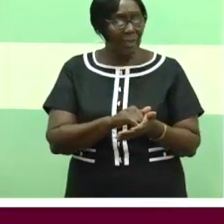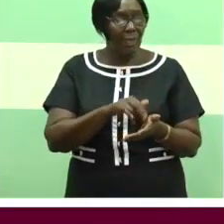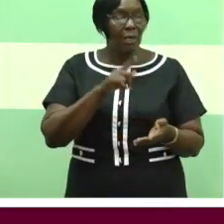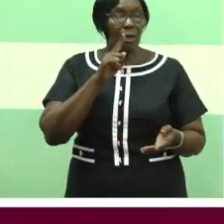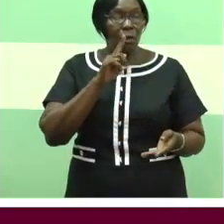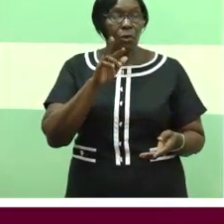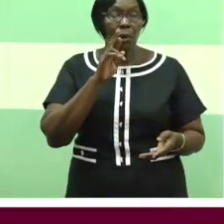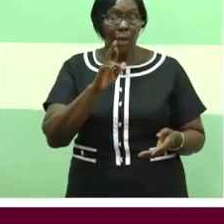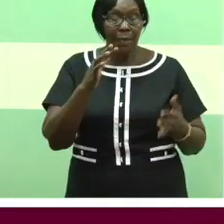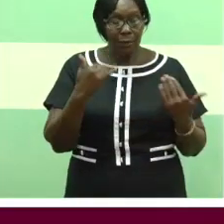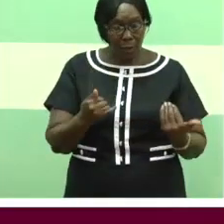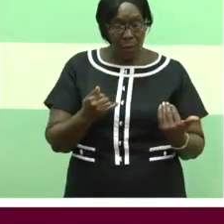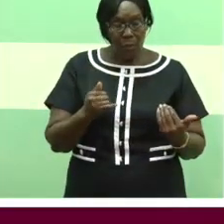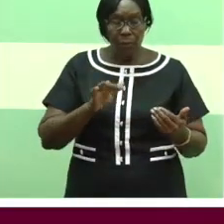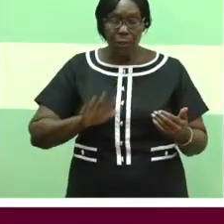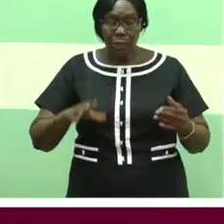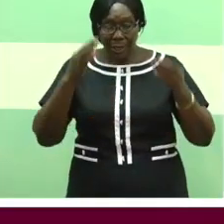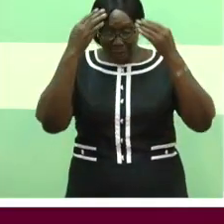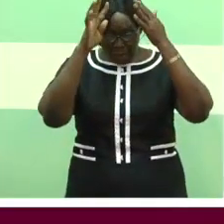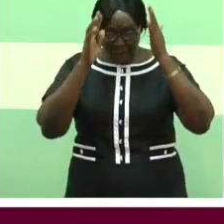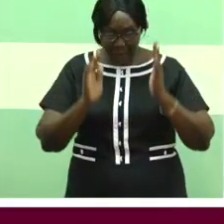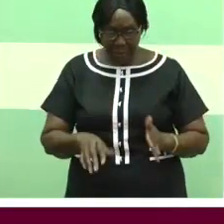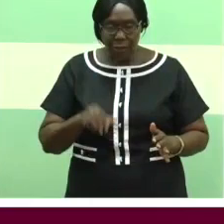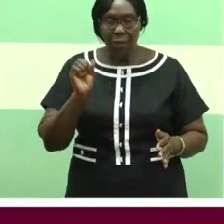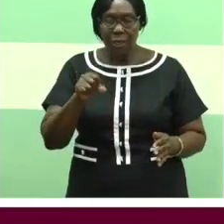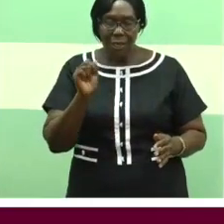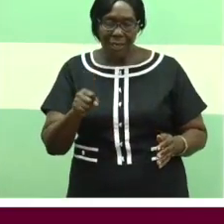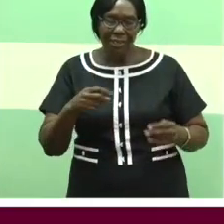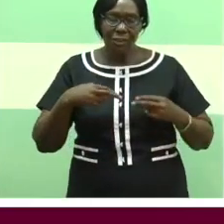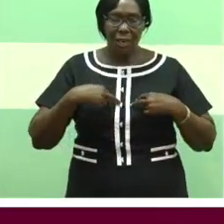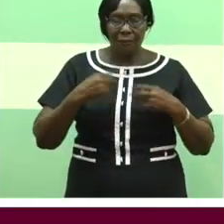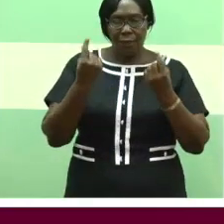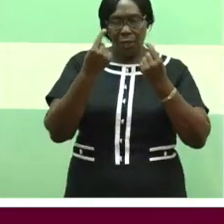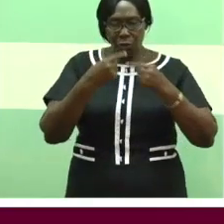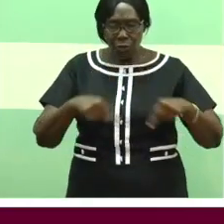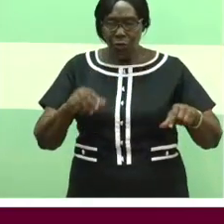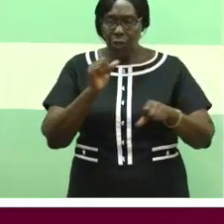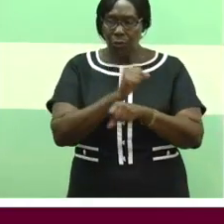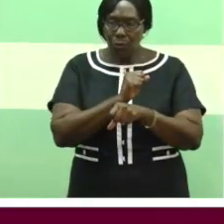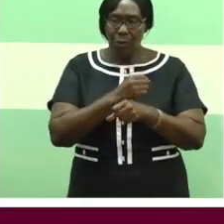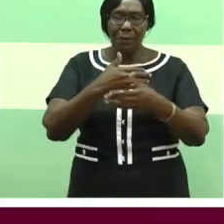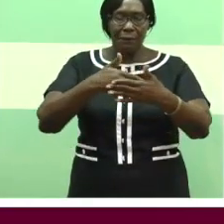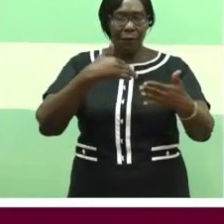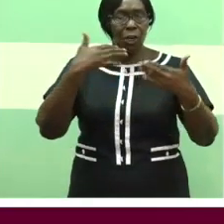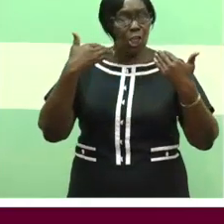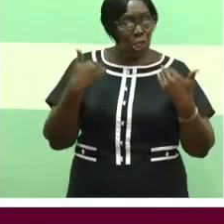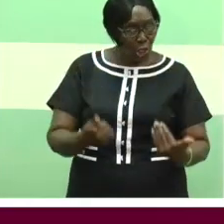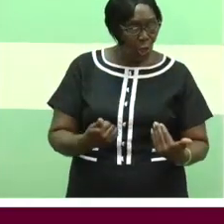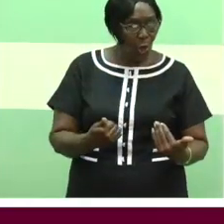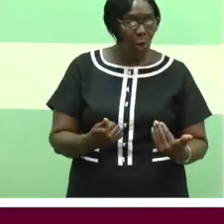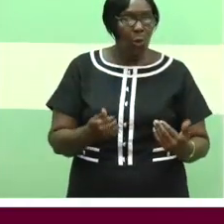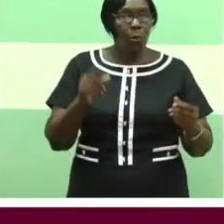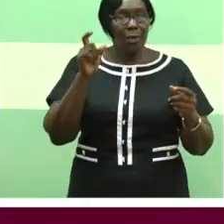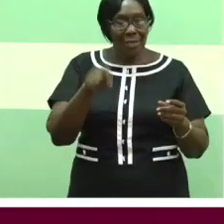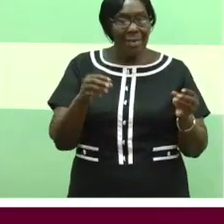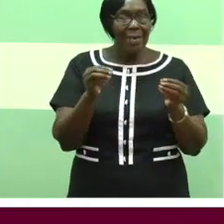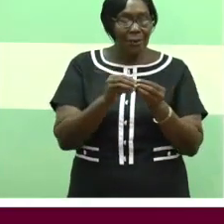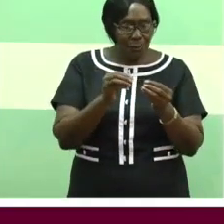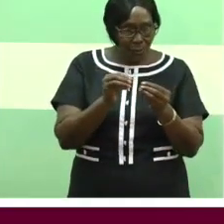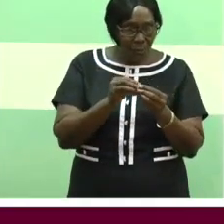you are now the child's teacher. And yes, you would have been doing a great job all along, but now we need a little